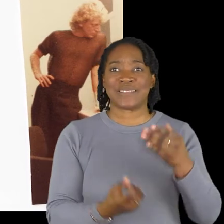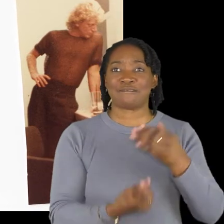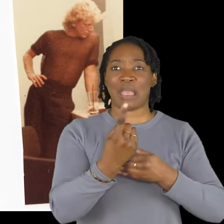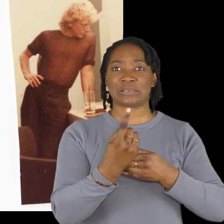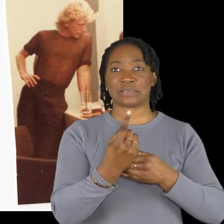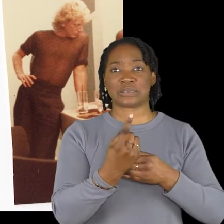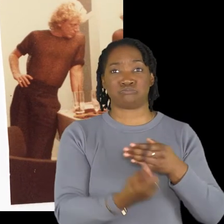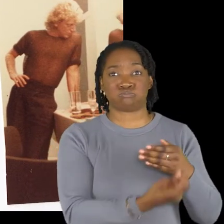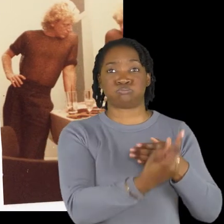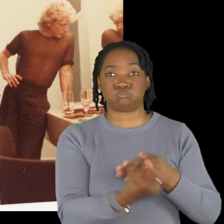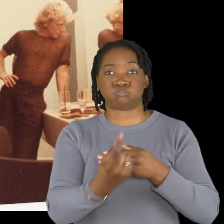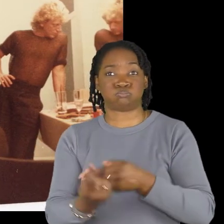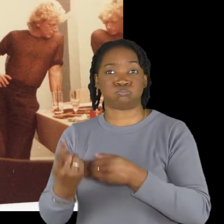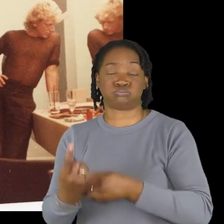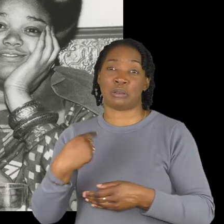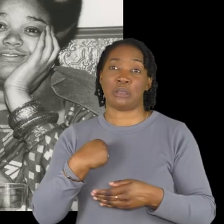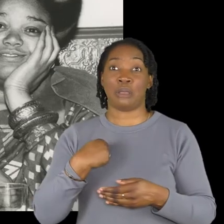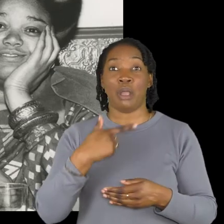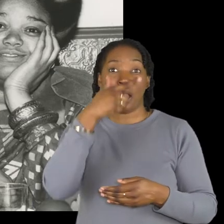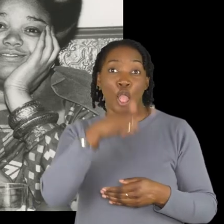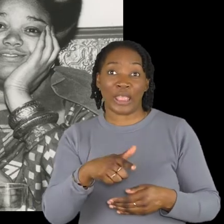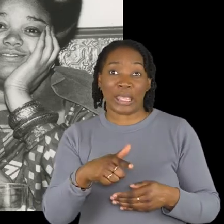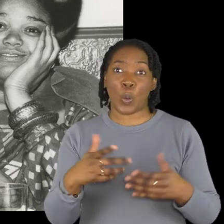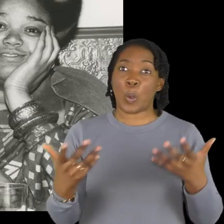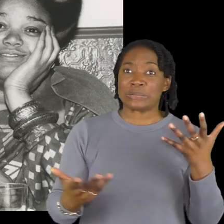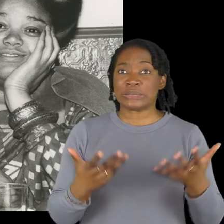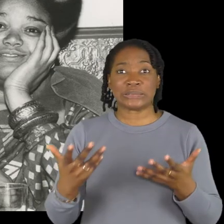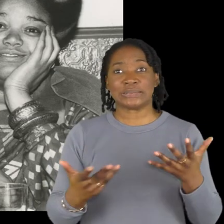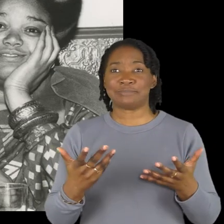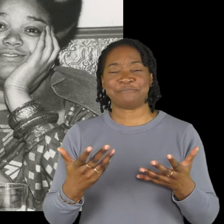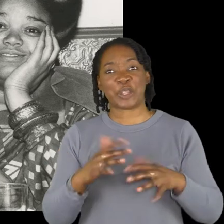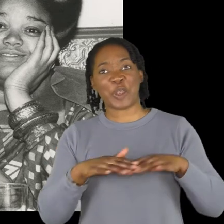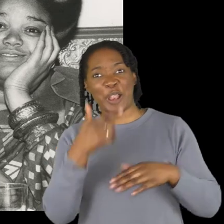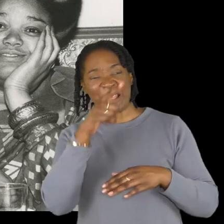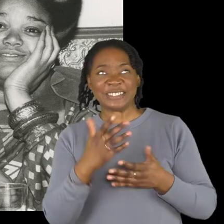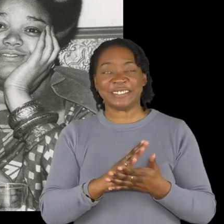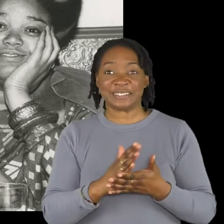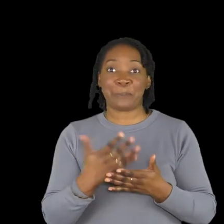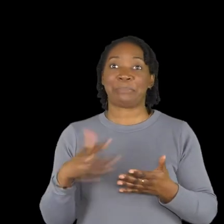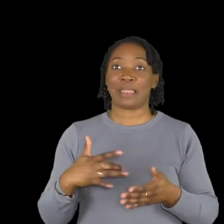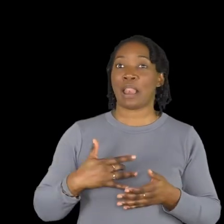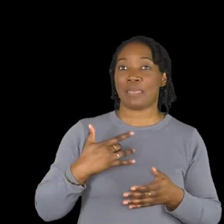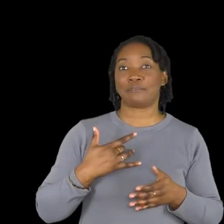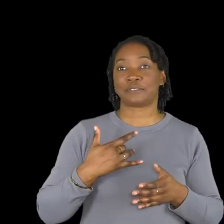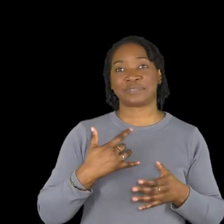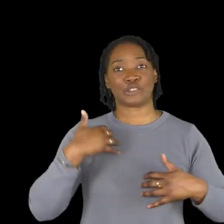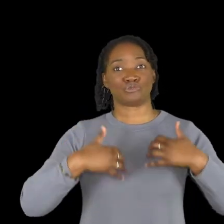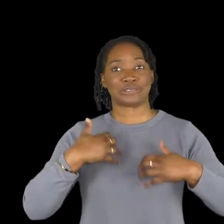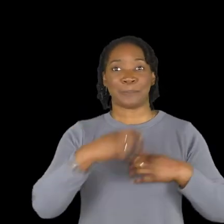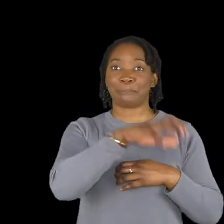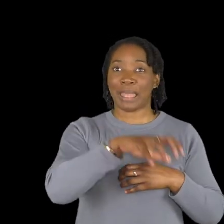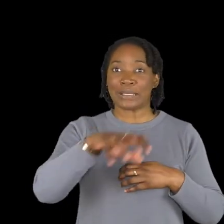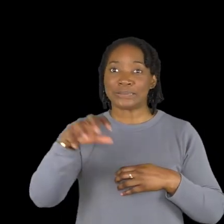you. I've had the luck, or not lack of luck, to live in interesting places at